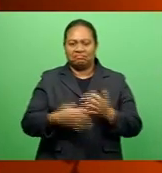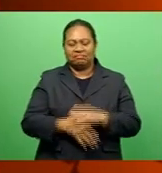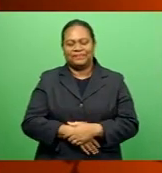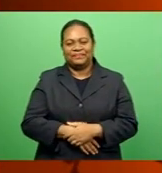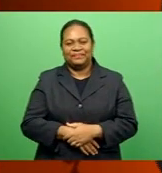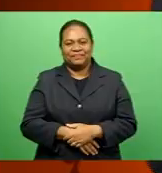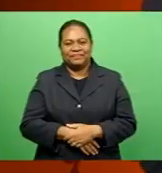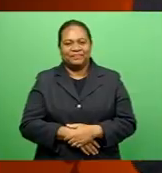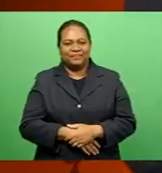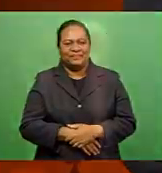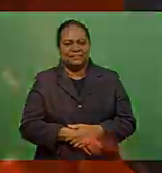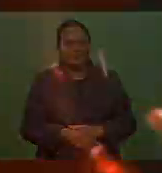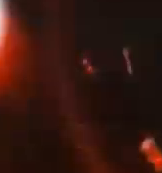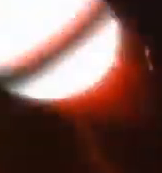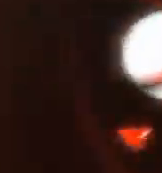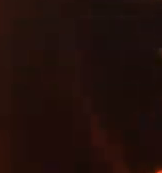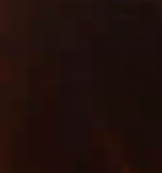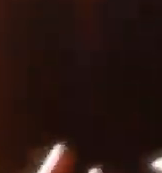up.